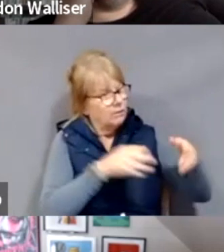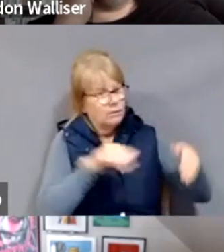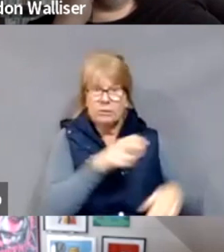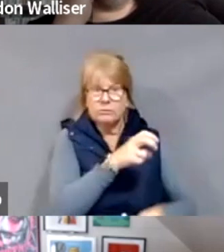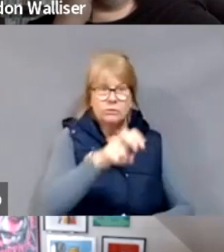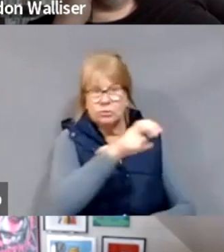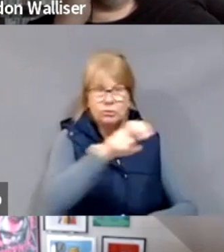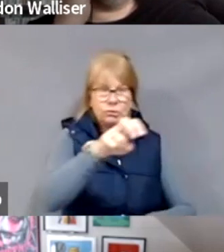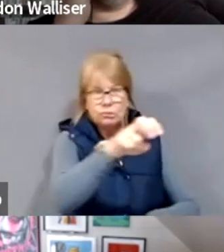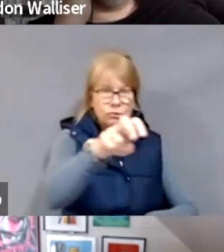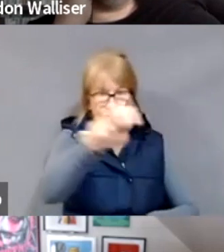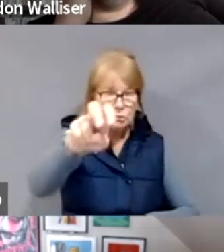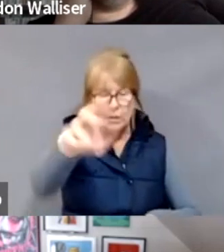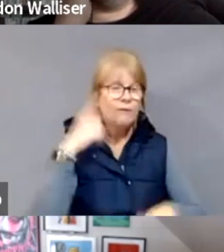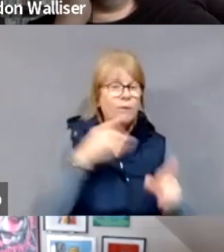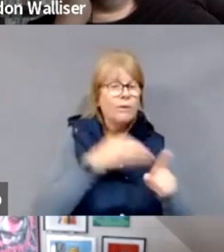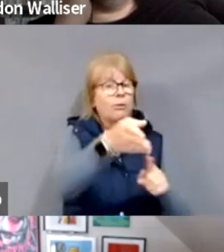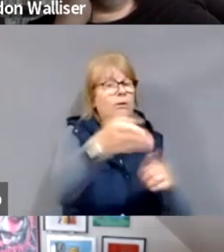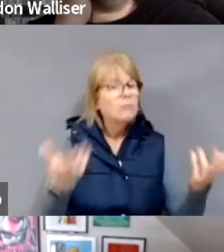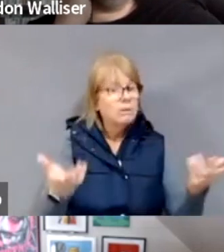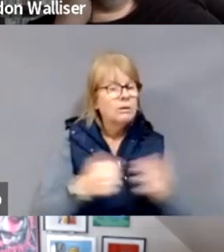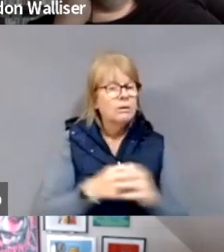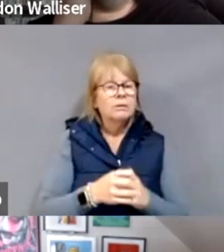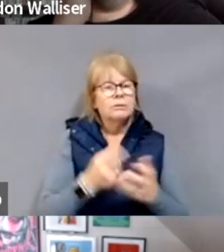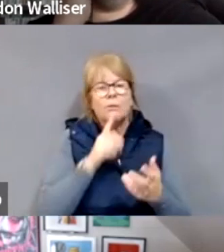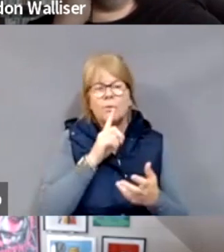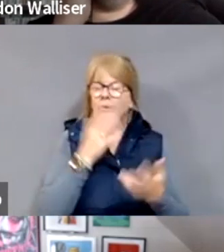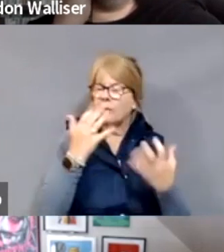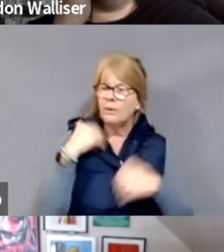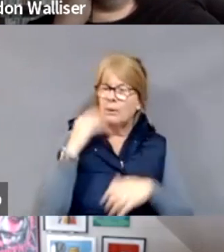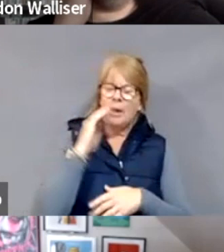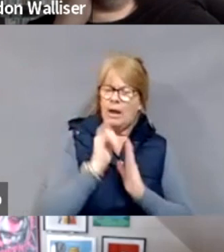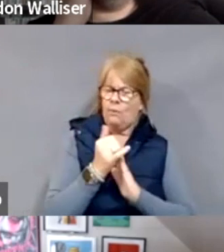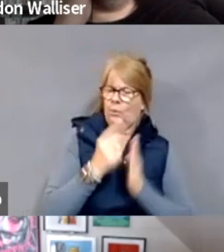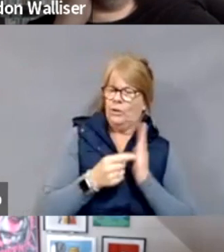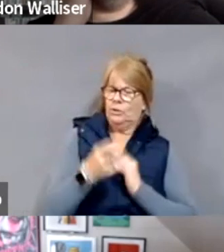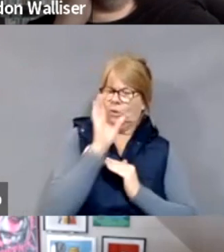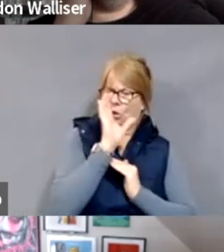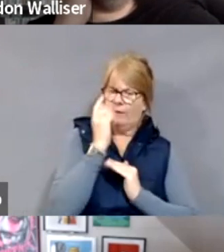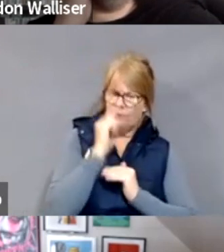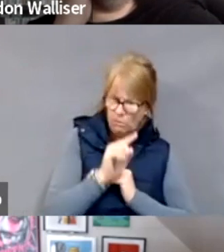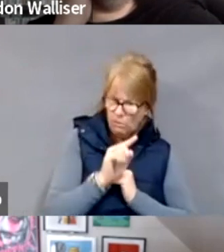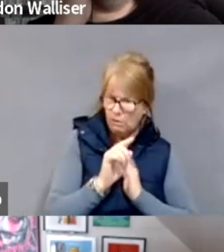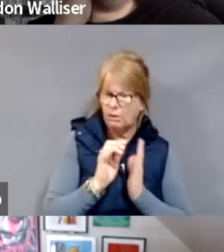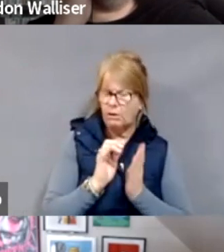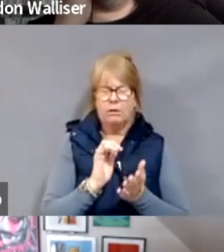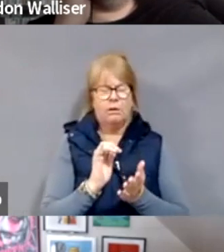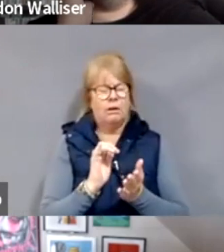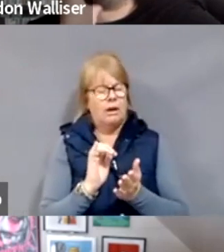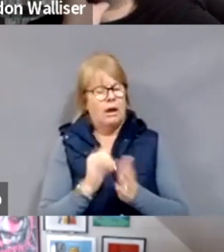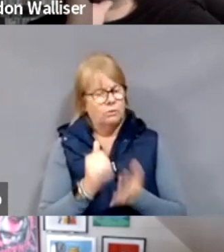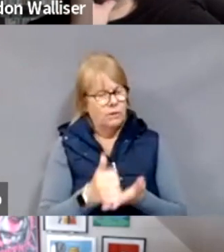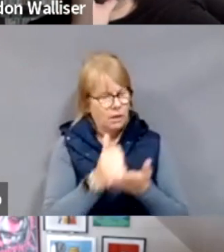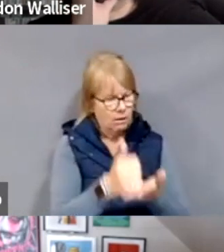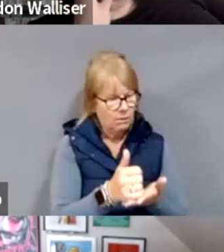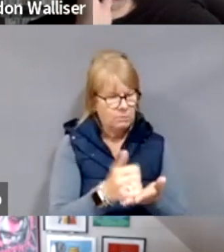of needs and being able to really articulate what it is that you're looking for and how the person you're talking to can be useful to you is, I think,